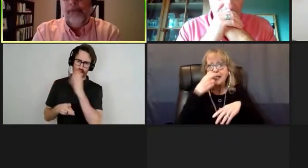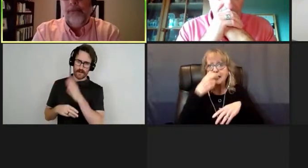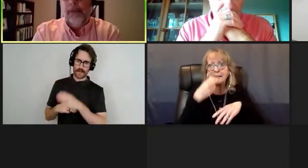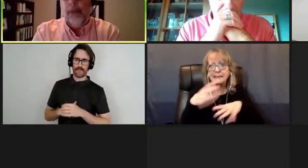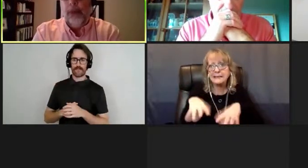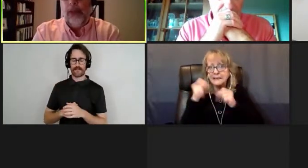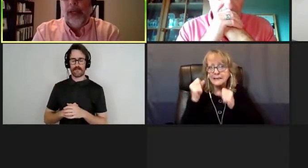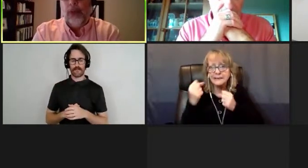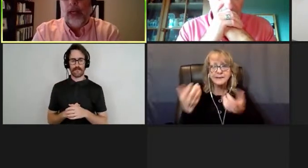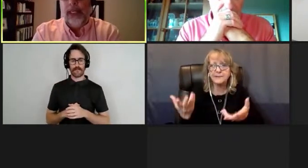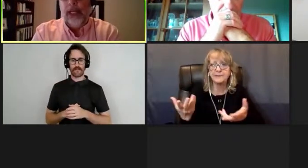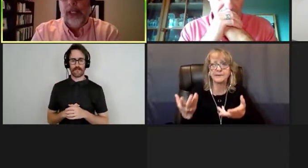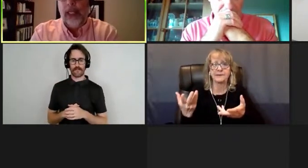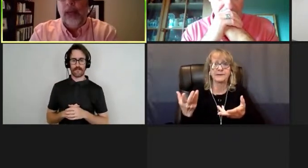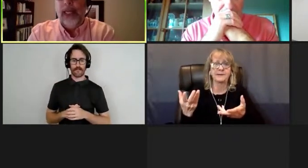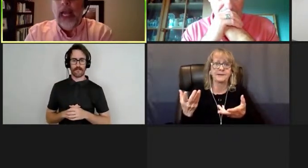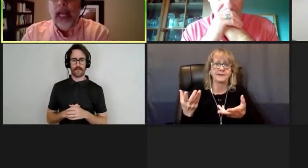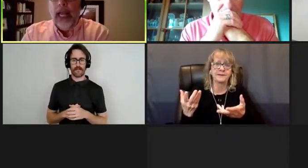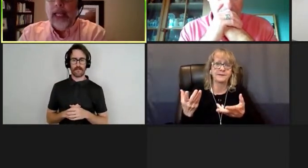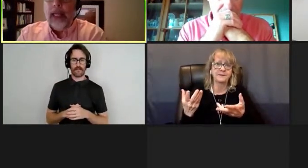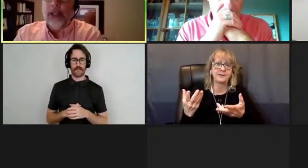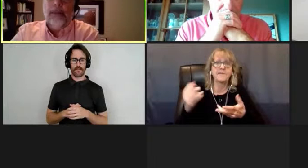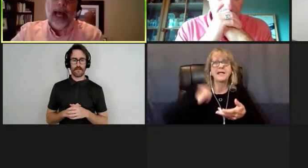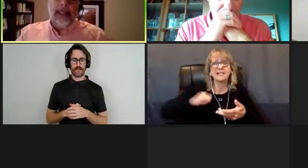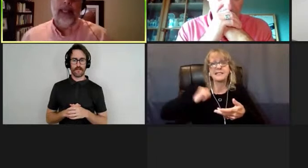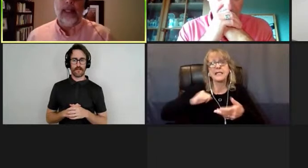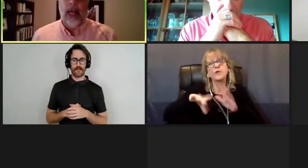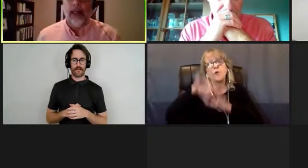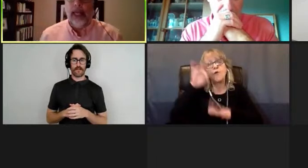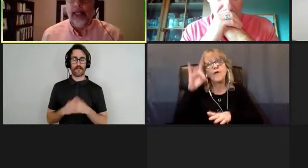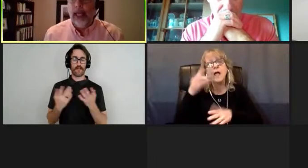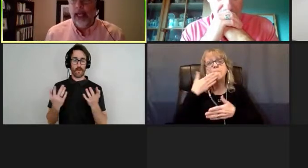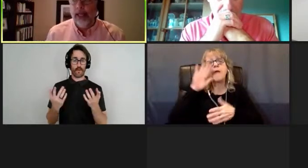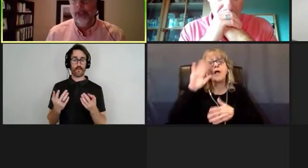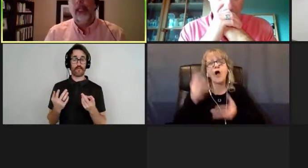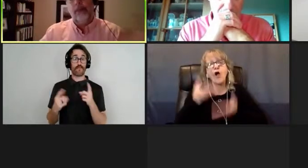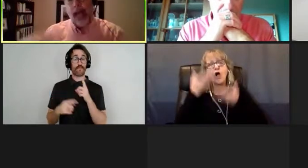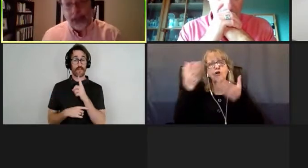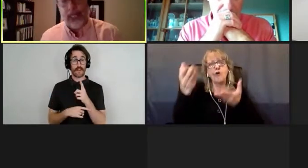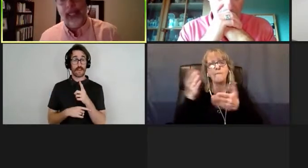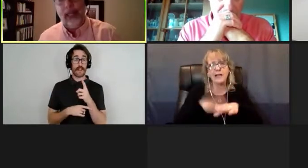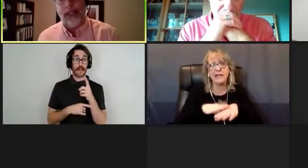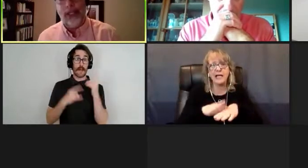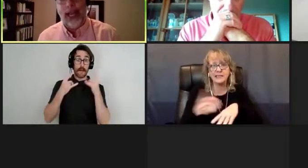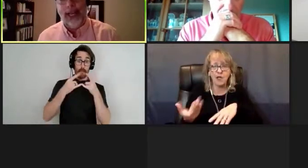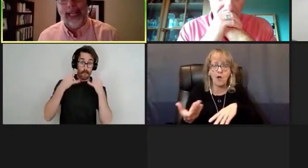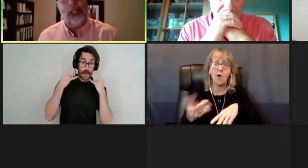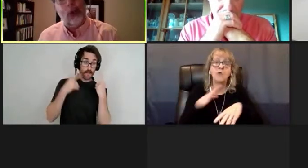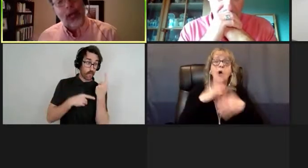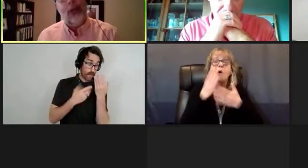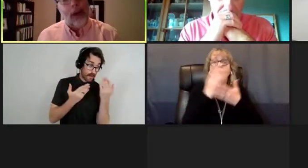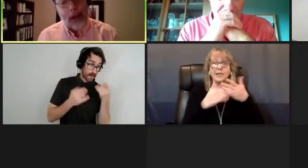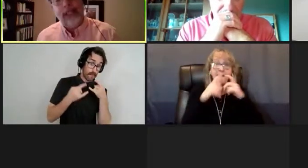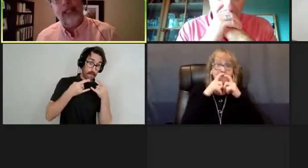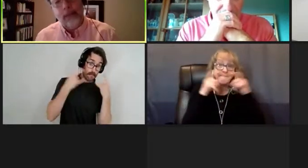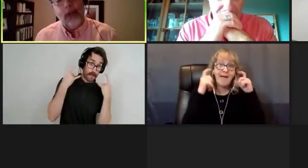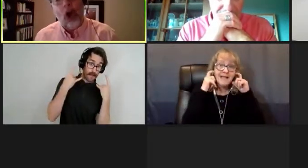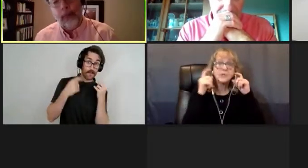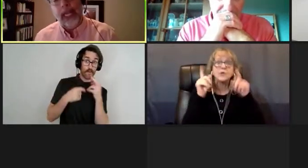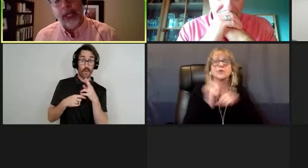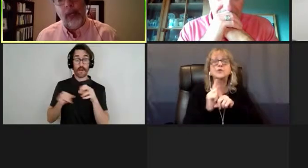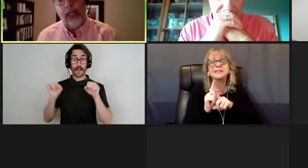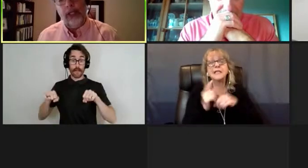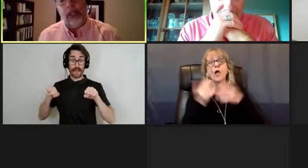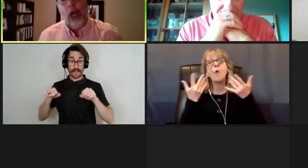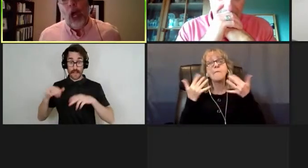and come up with the best recommendations. I mean, there's the masking side of things, there's the capacity limit side of things. So there might be some